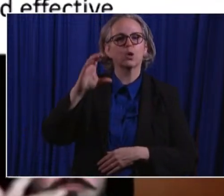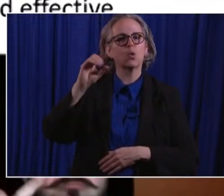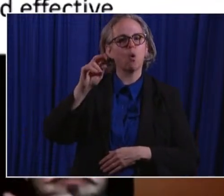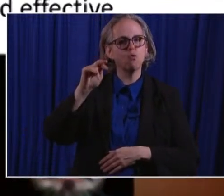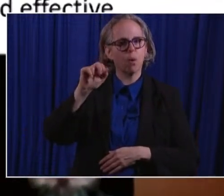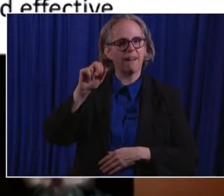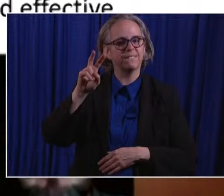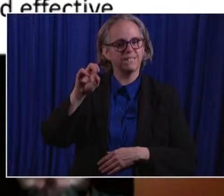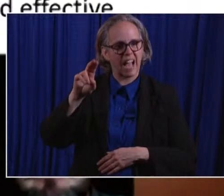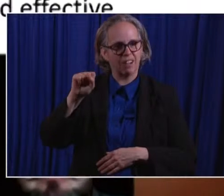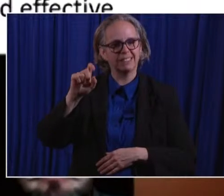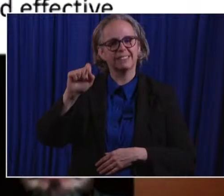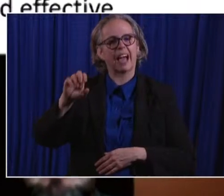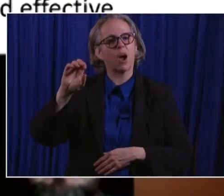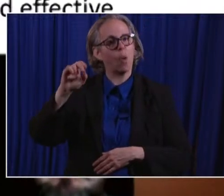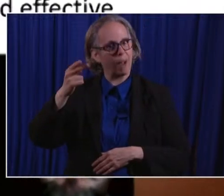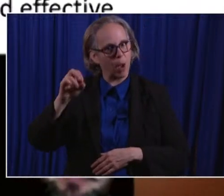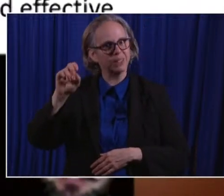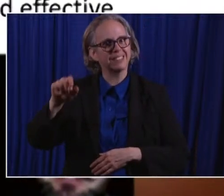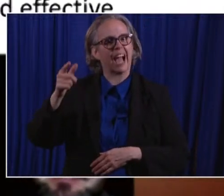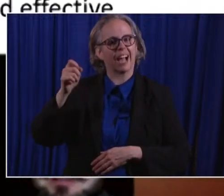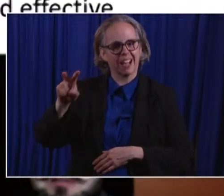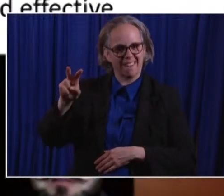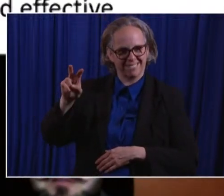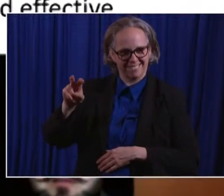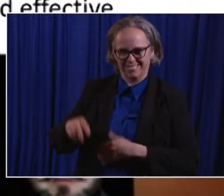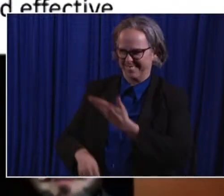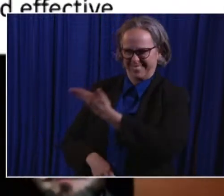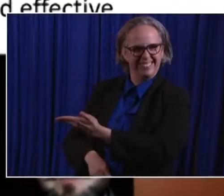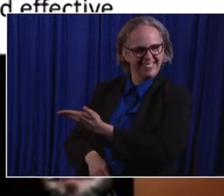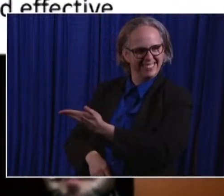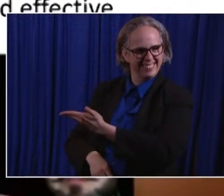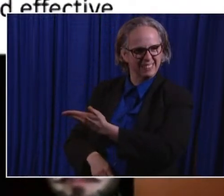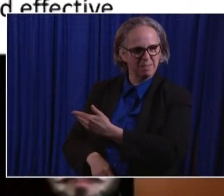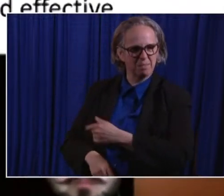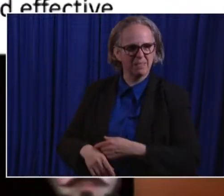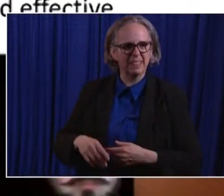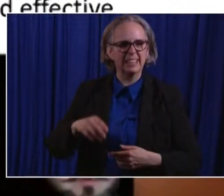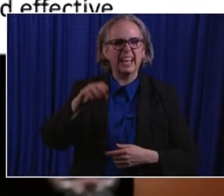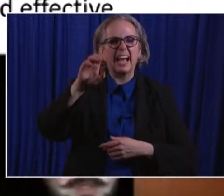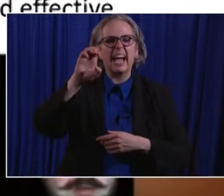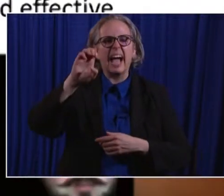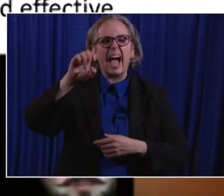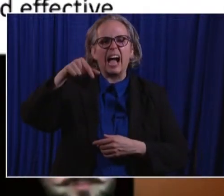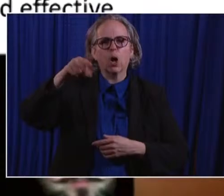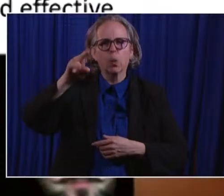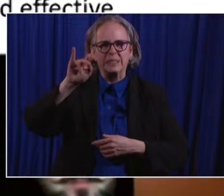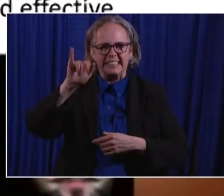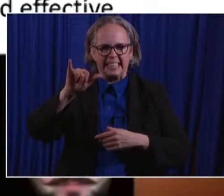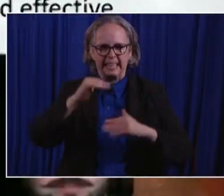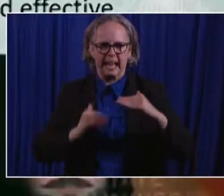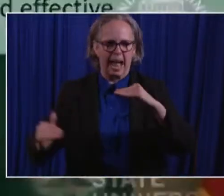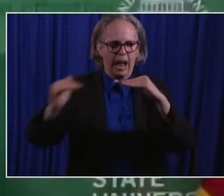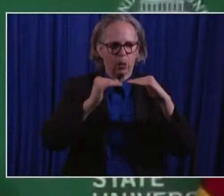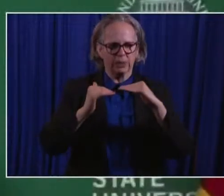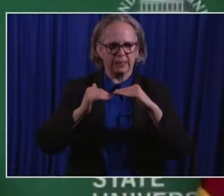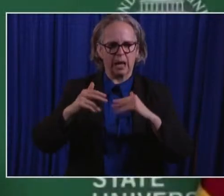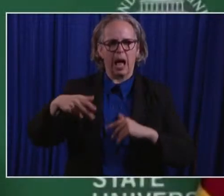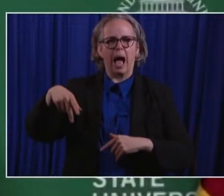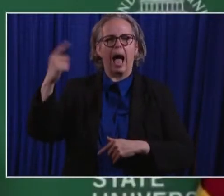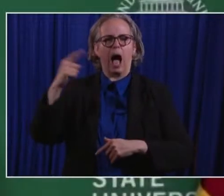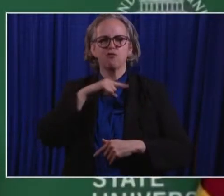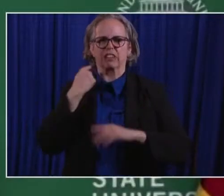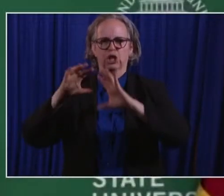coronavirus.ohio.gov, coronavirus.ohio.gov, and look for the Equity and High Risk Groups tab in the